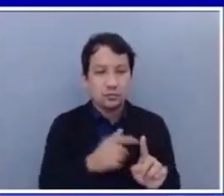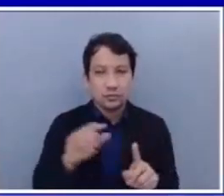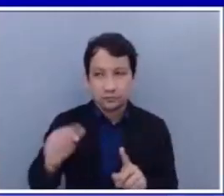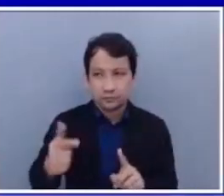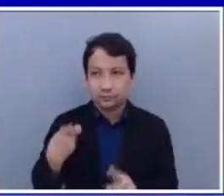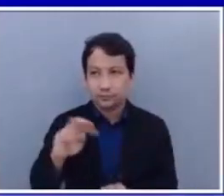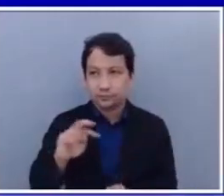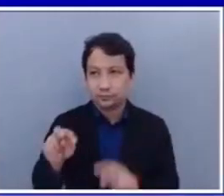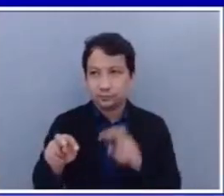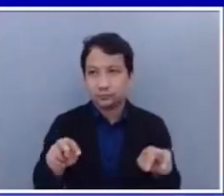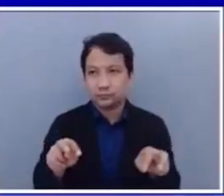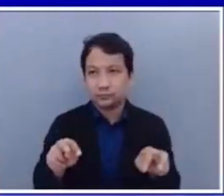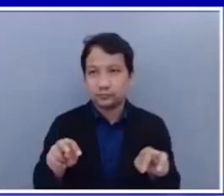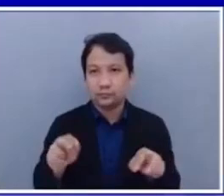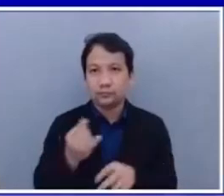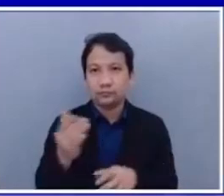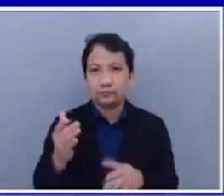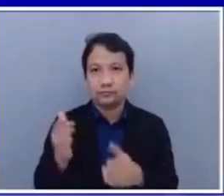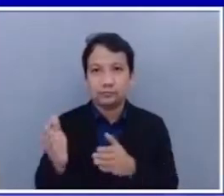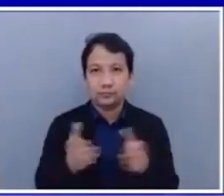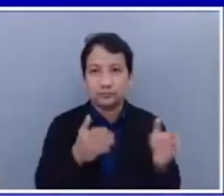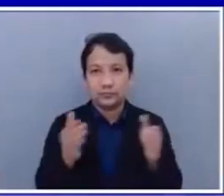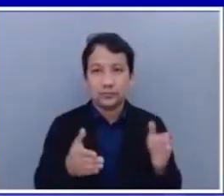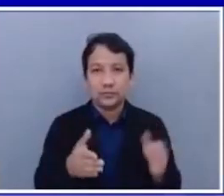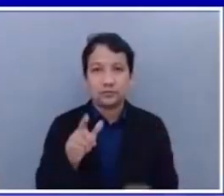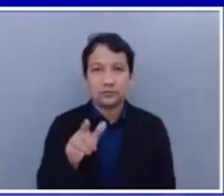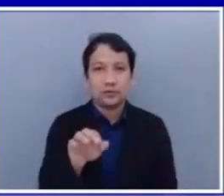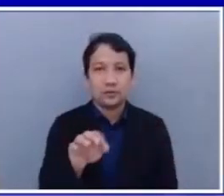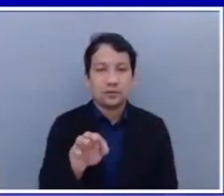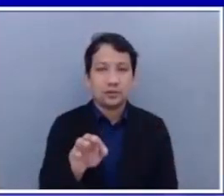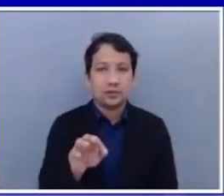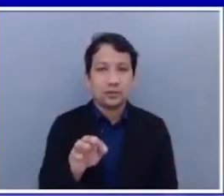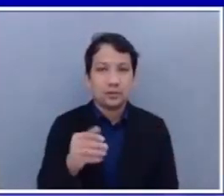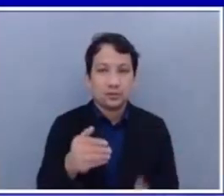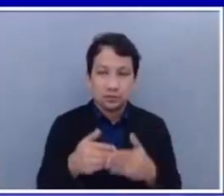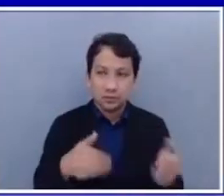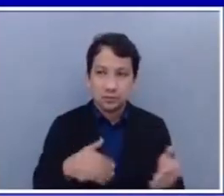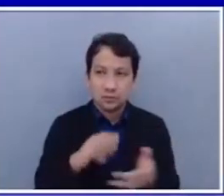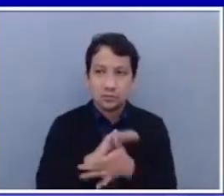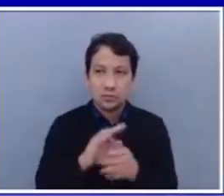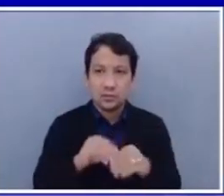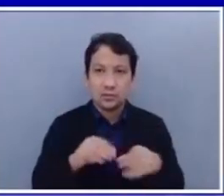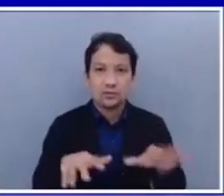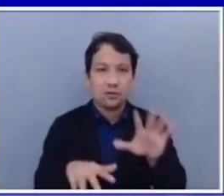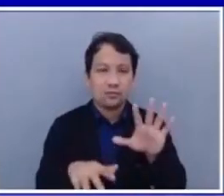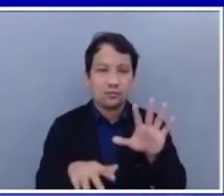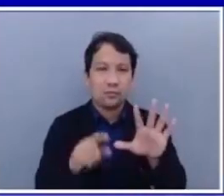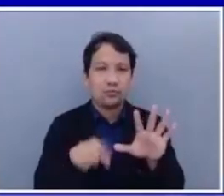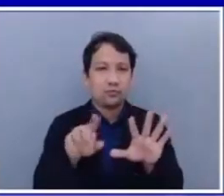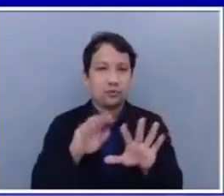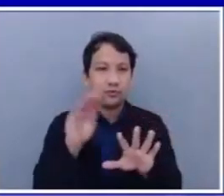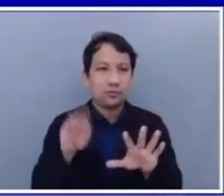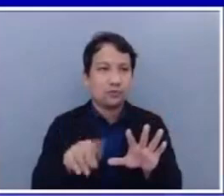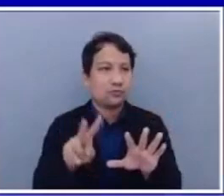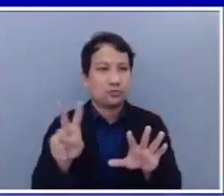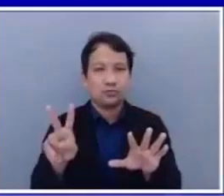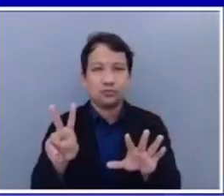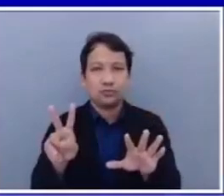Kung i-compare kasi natin ito sa 2019, yung pre-pandemic, ano, nasa 5.1, 5.2 lang yata tayo. So,